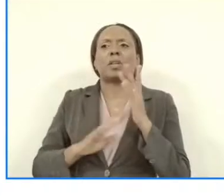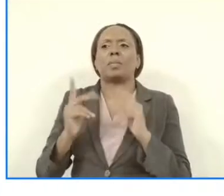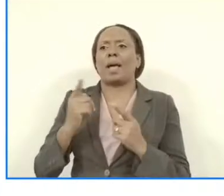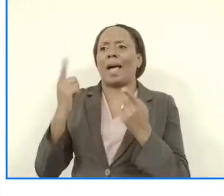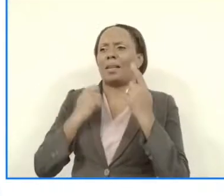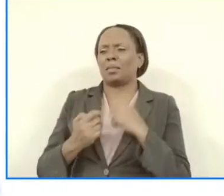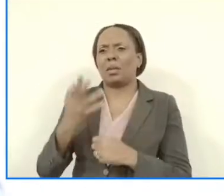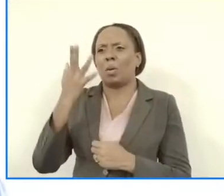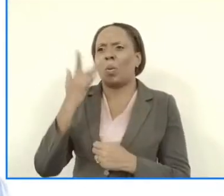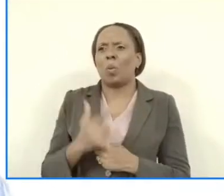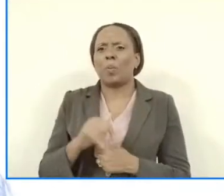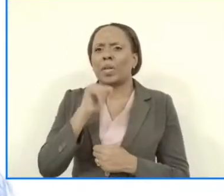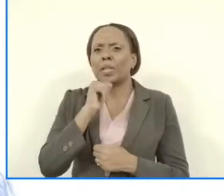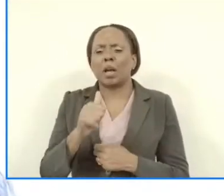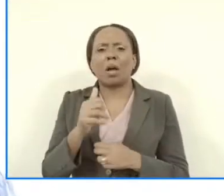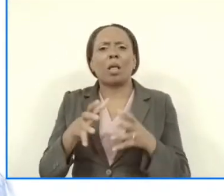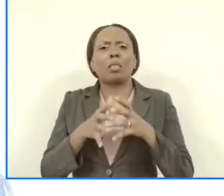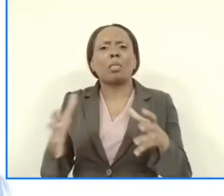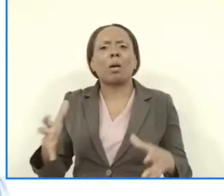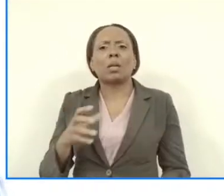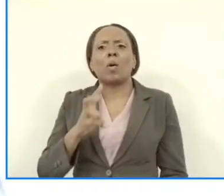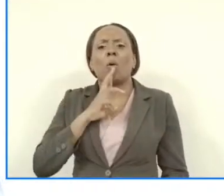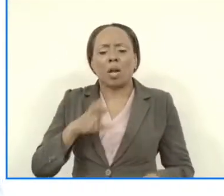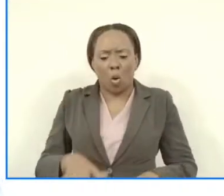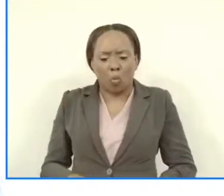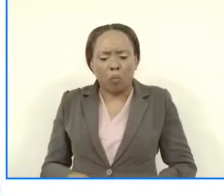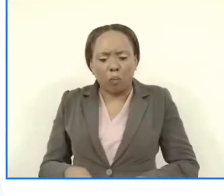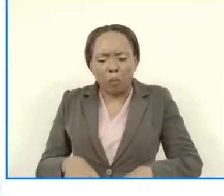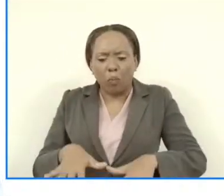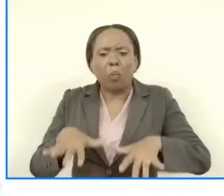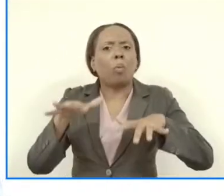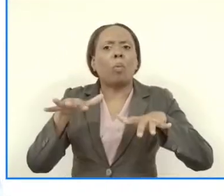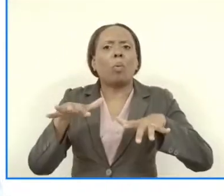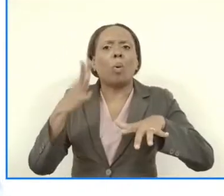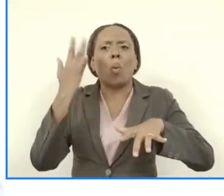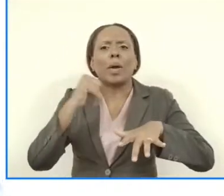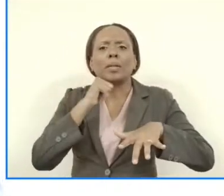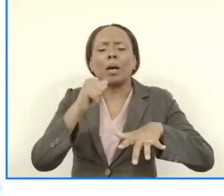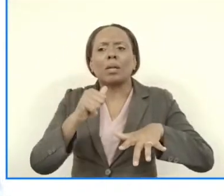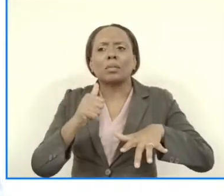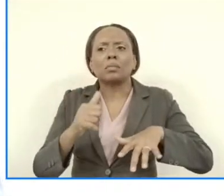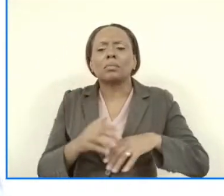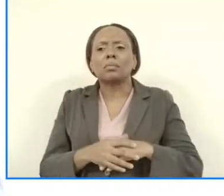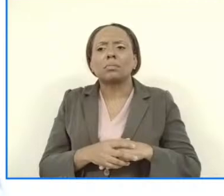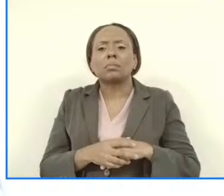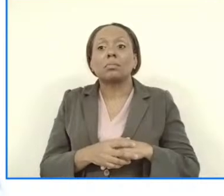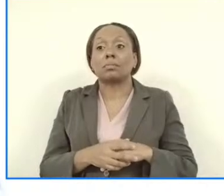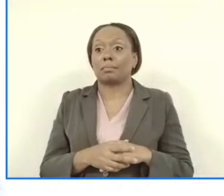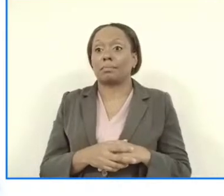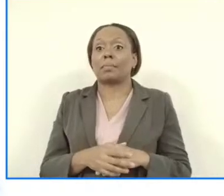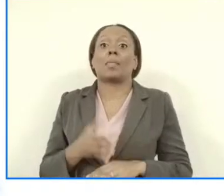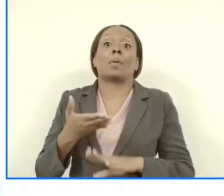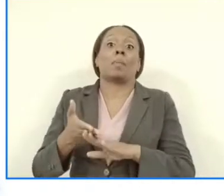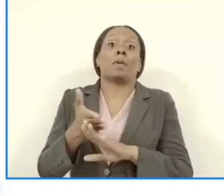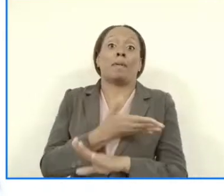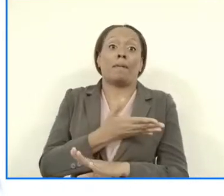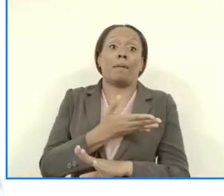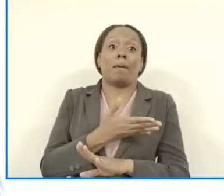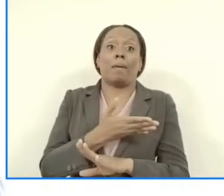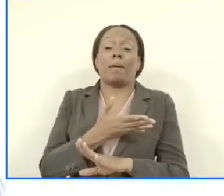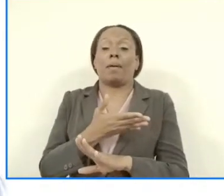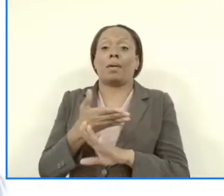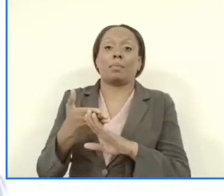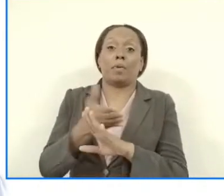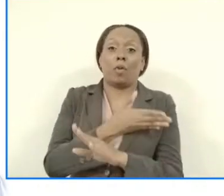lot of flooding with the passage of this system. Just prior to the passage of the system, the